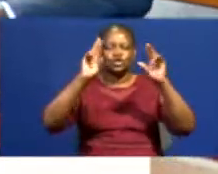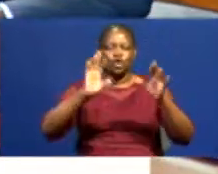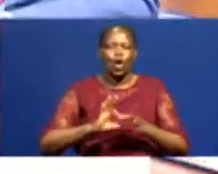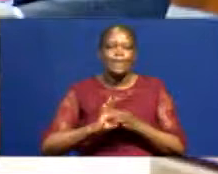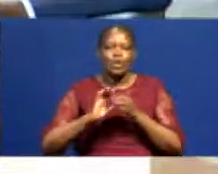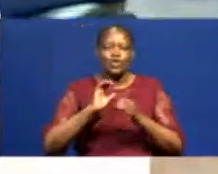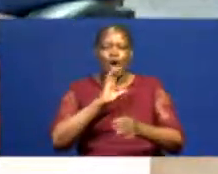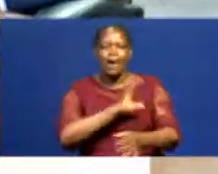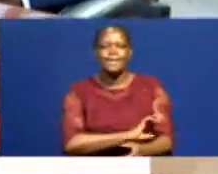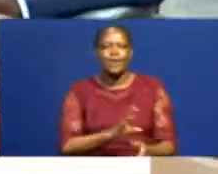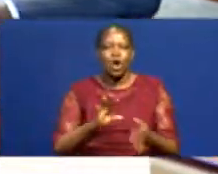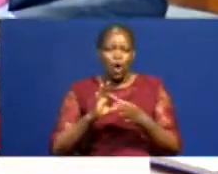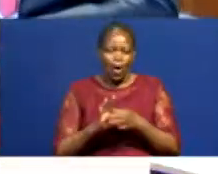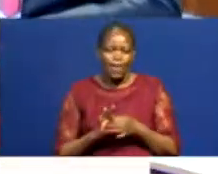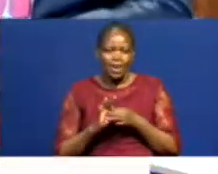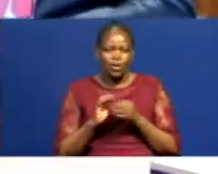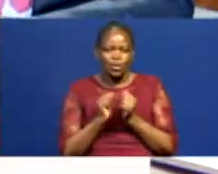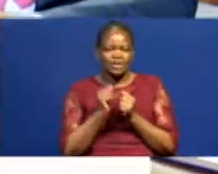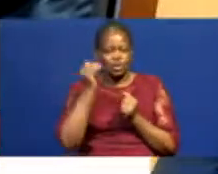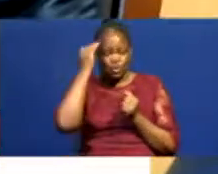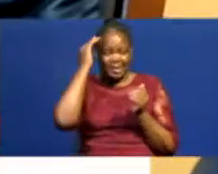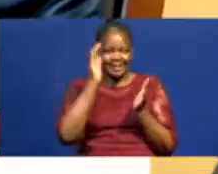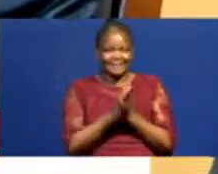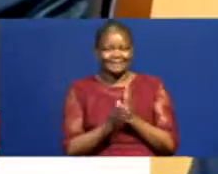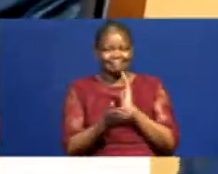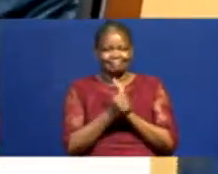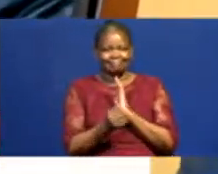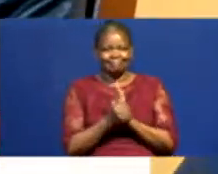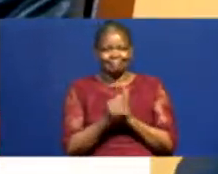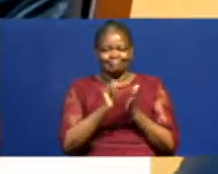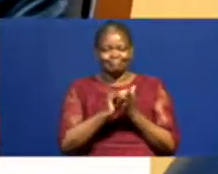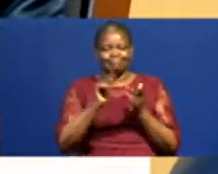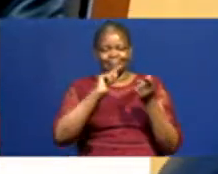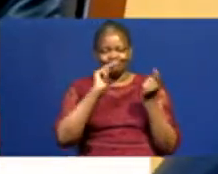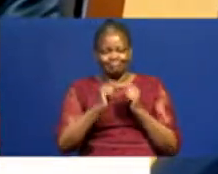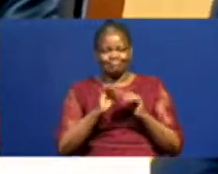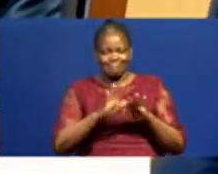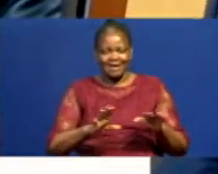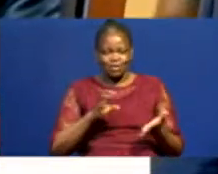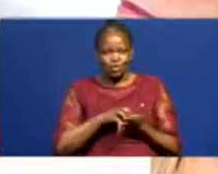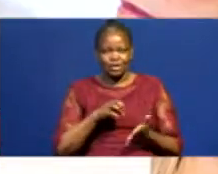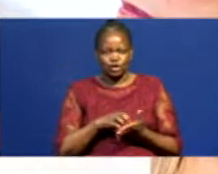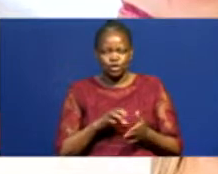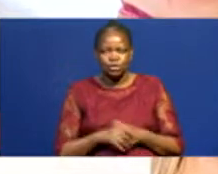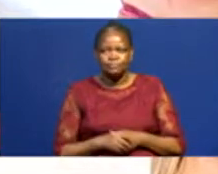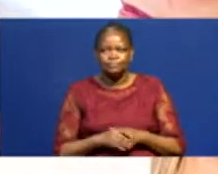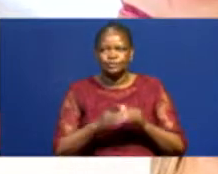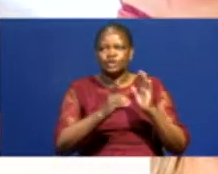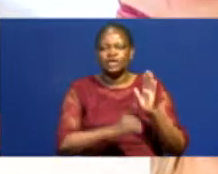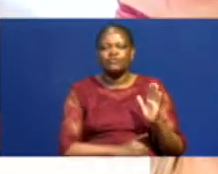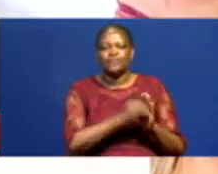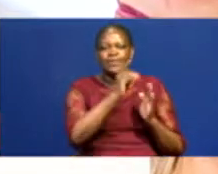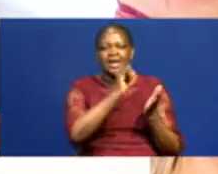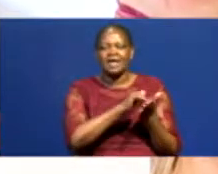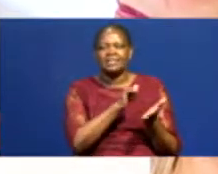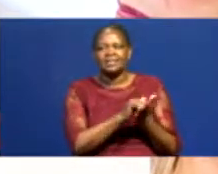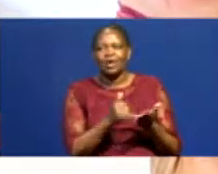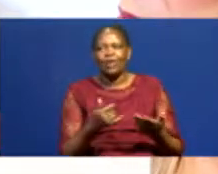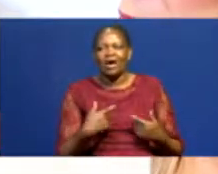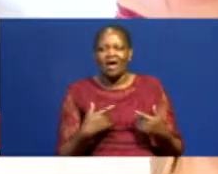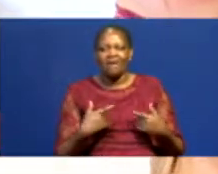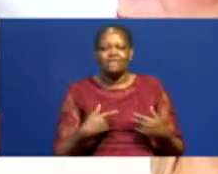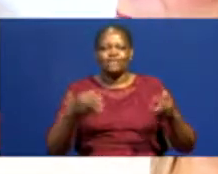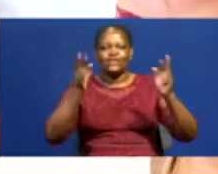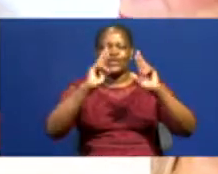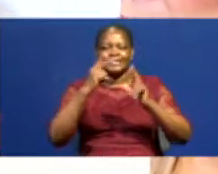to empower cooperatives with the knowledge and skills they need to adapt to changing market conditions. Developments that we have